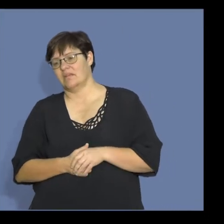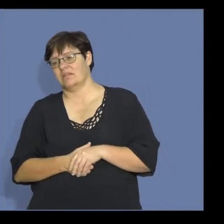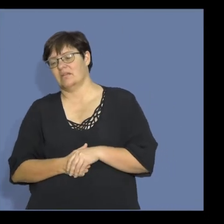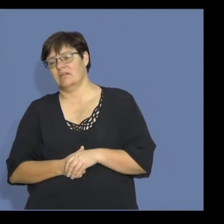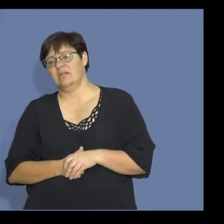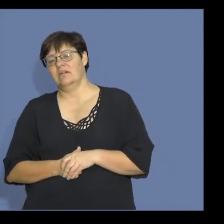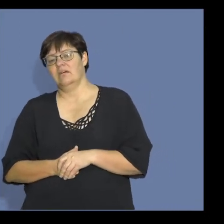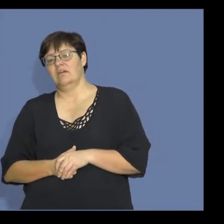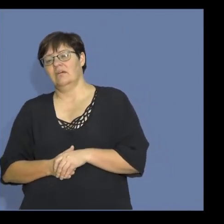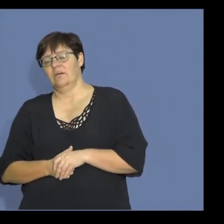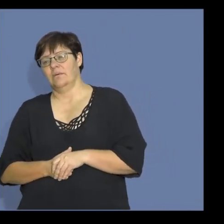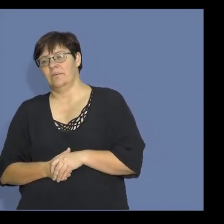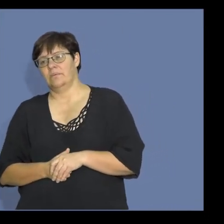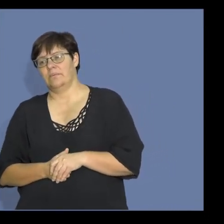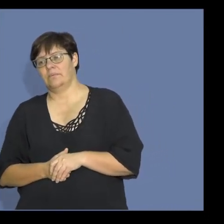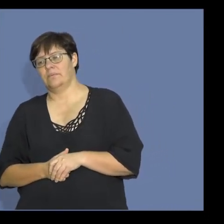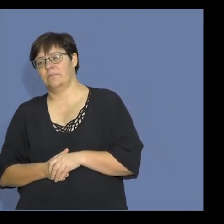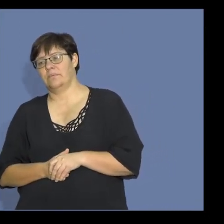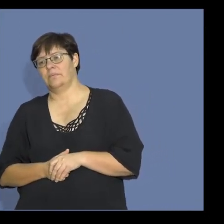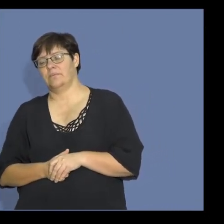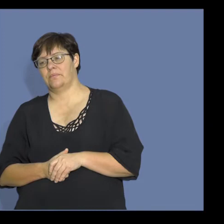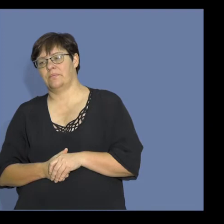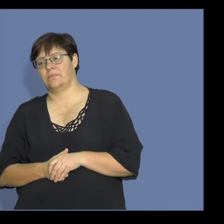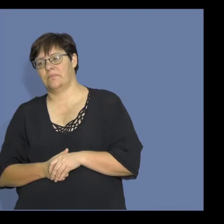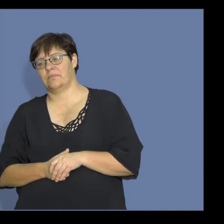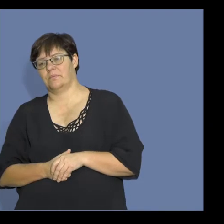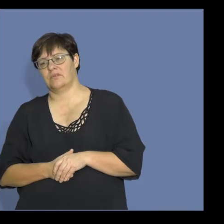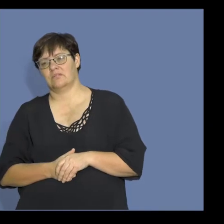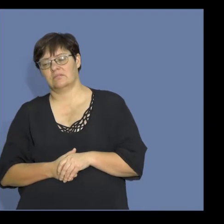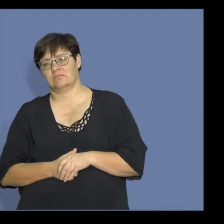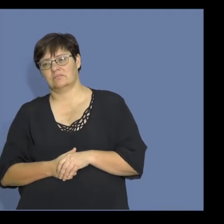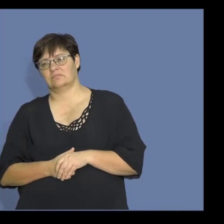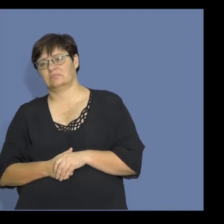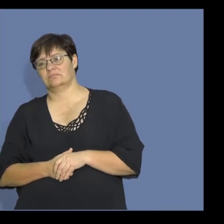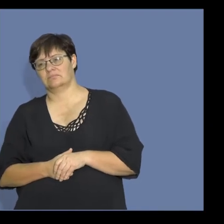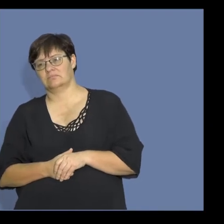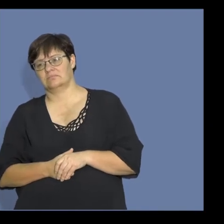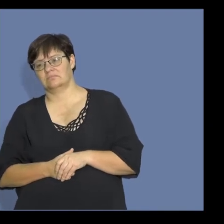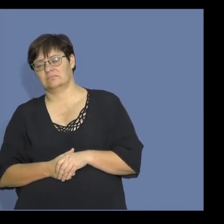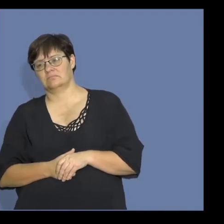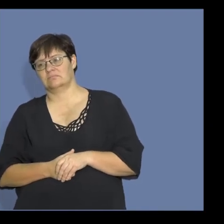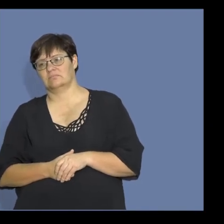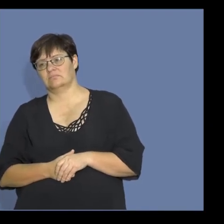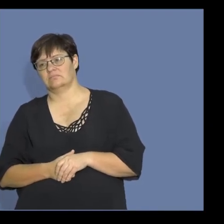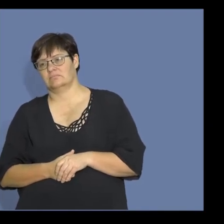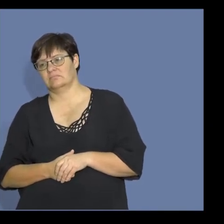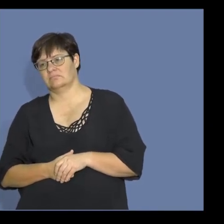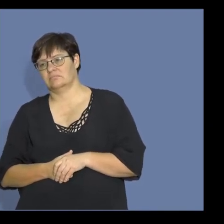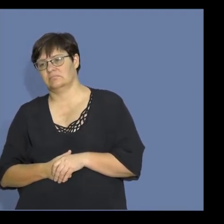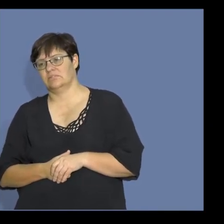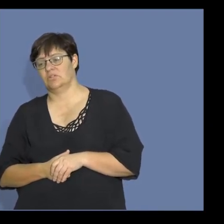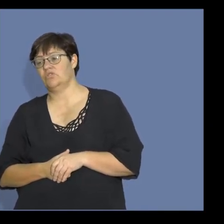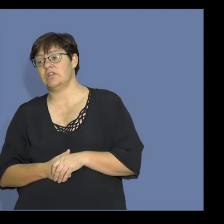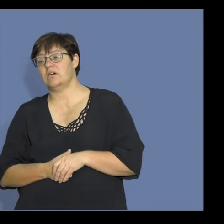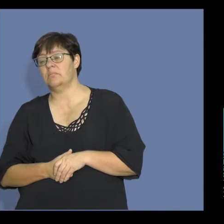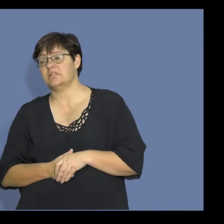can I go? Yeah. We still have 1.5 minutes. Okay, I saw 2 minutes and then I wasn't too sure if I was overstaying my